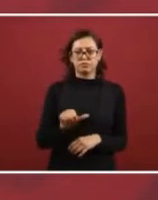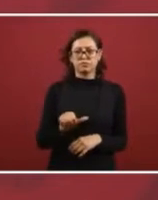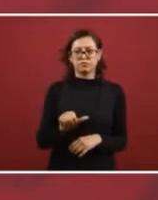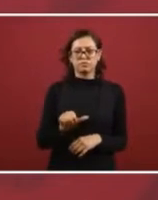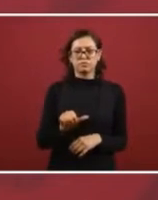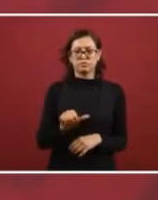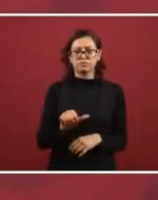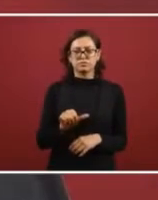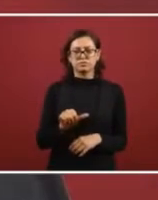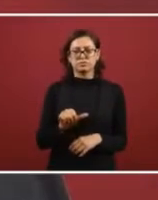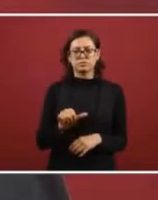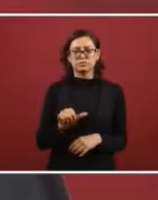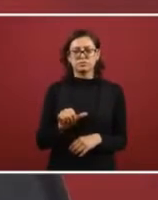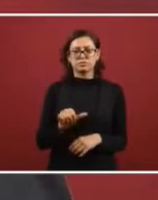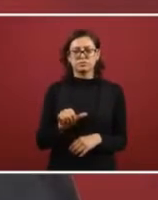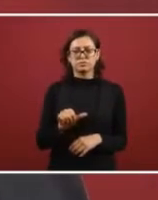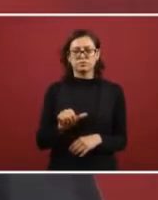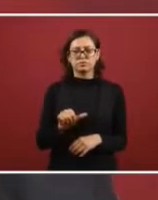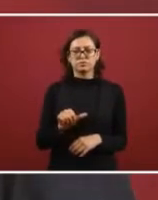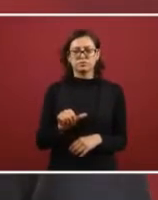and after that,